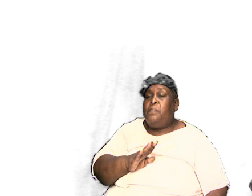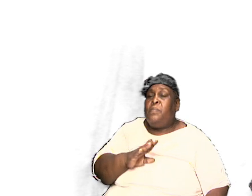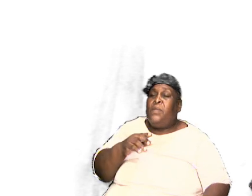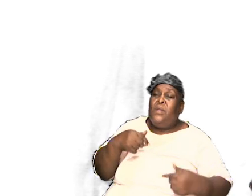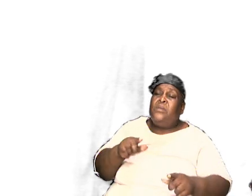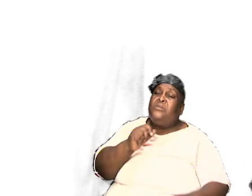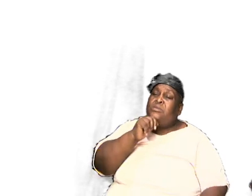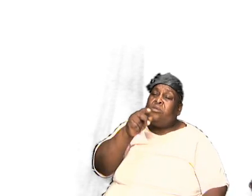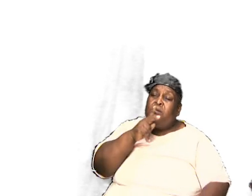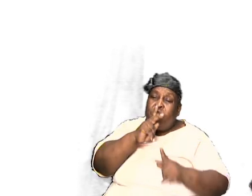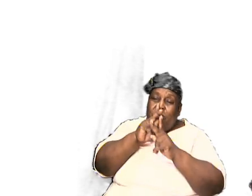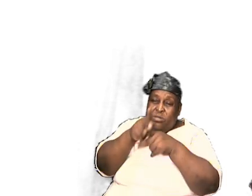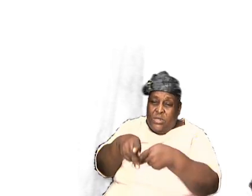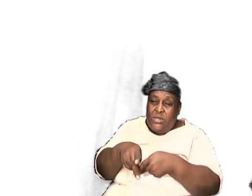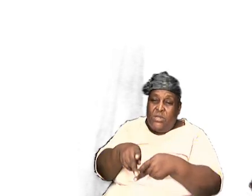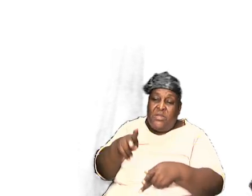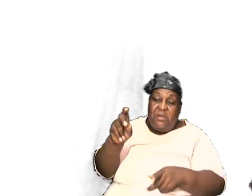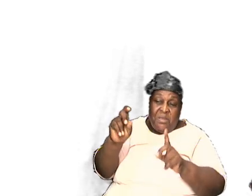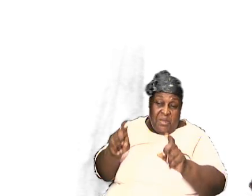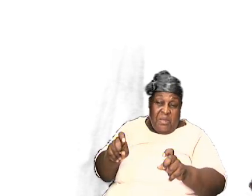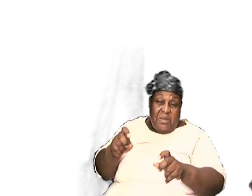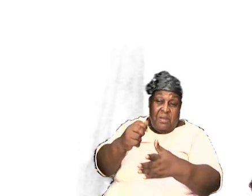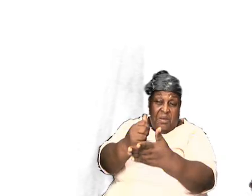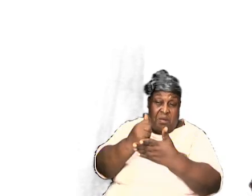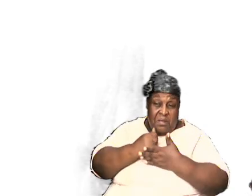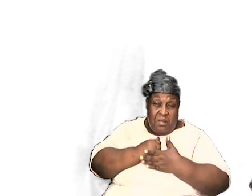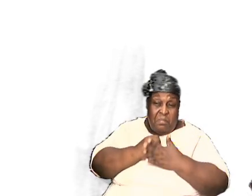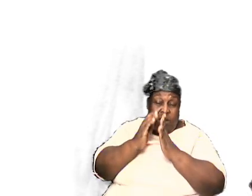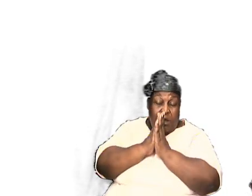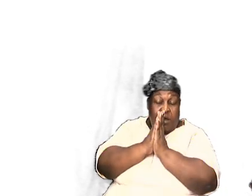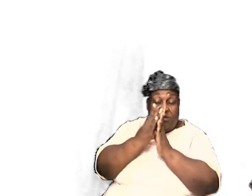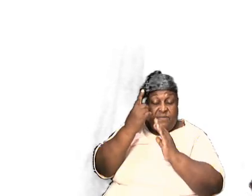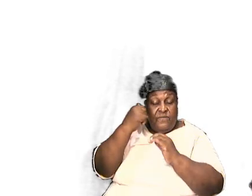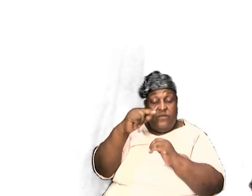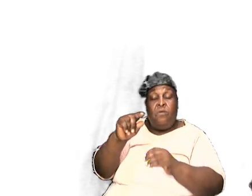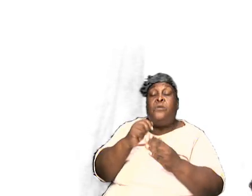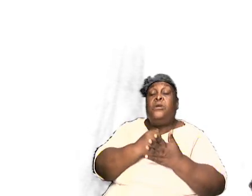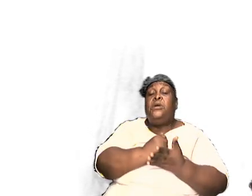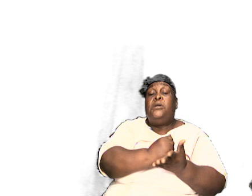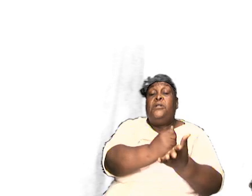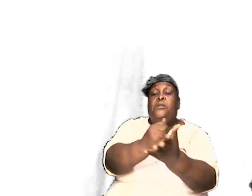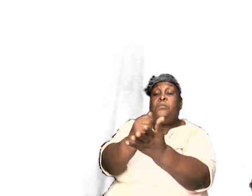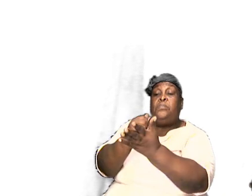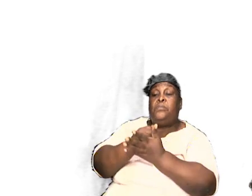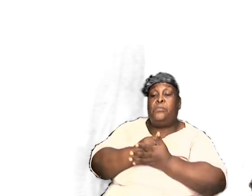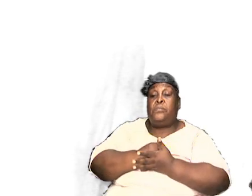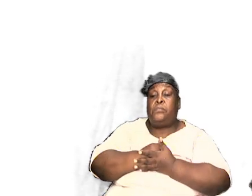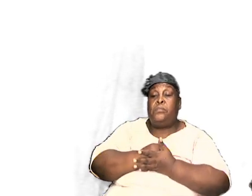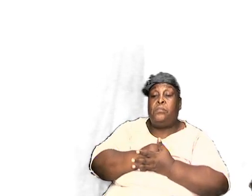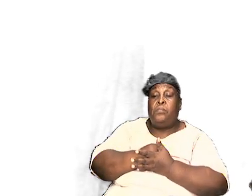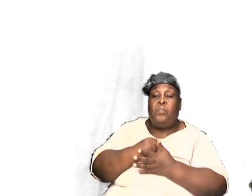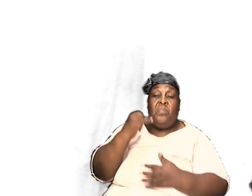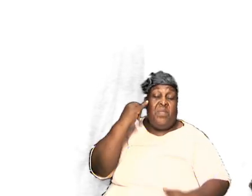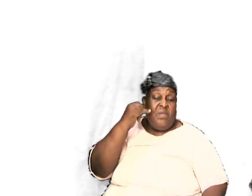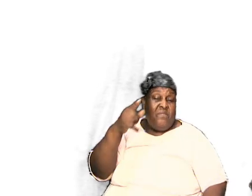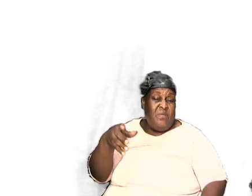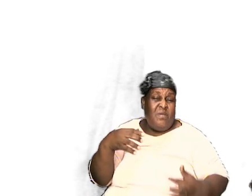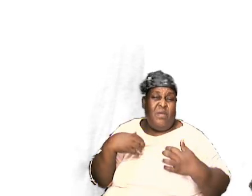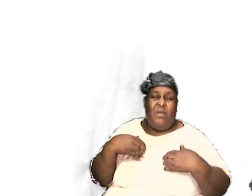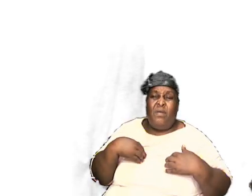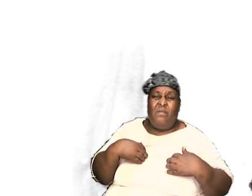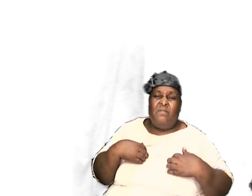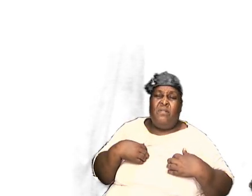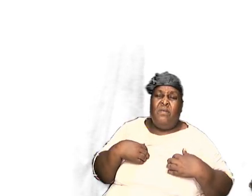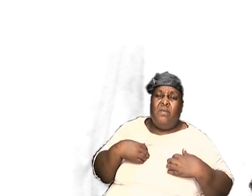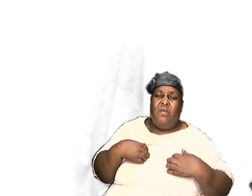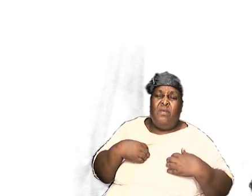let us not pretend. If we need help, ask for it. So we have to say, look here, if you have a form of godliness, hear